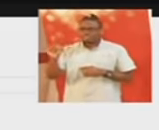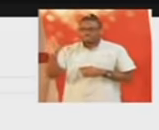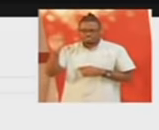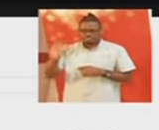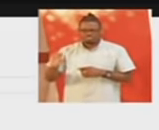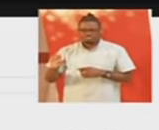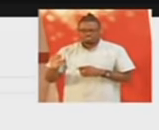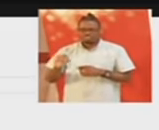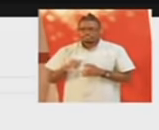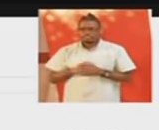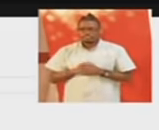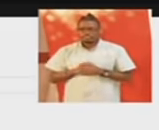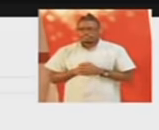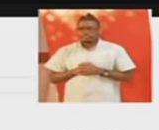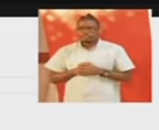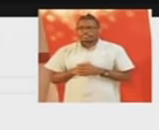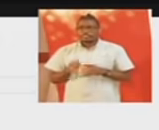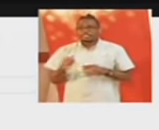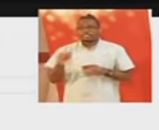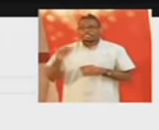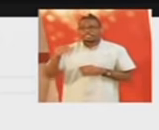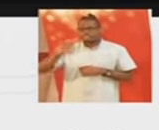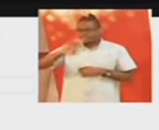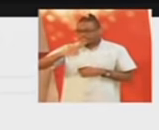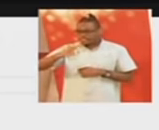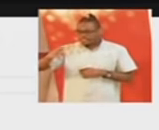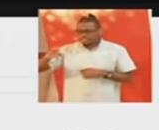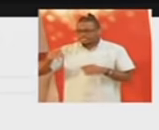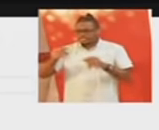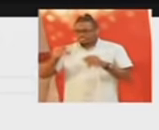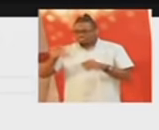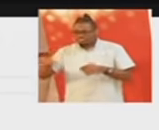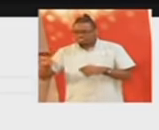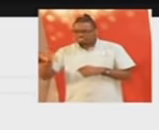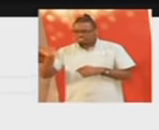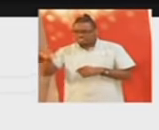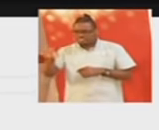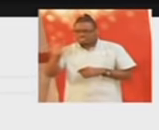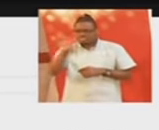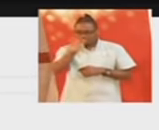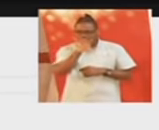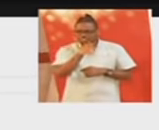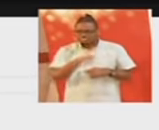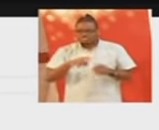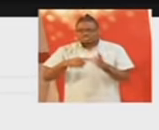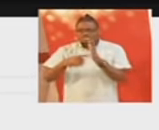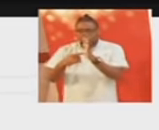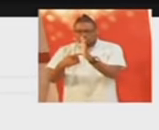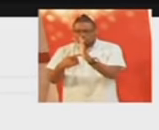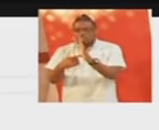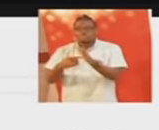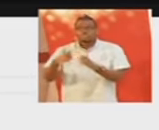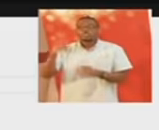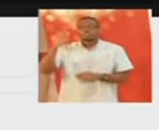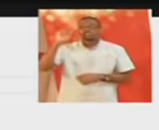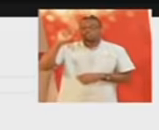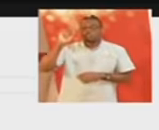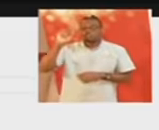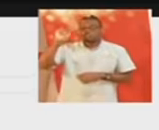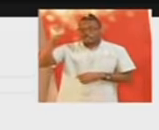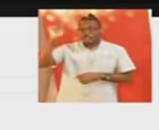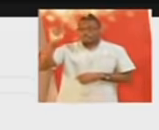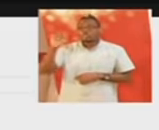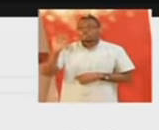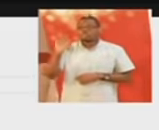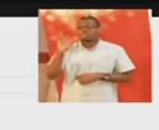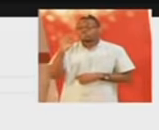12.7%. St. Andrew, St. David, 10.9%. Tobago represents 0.8%.